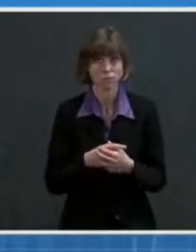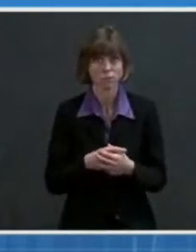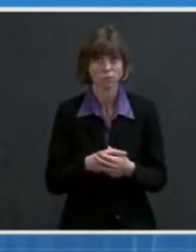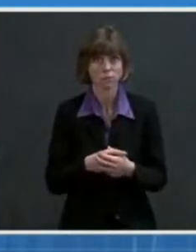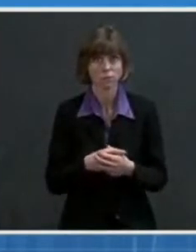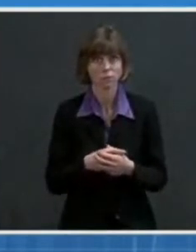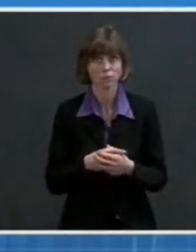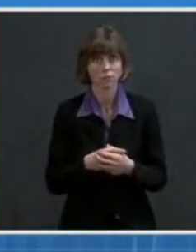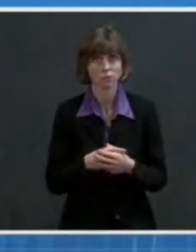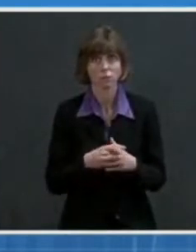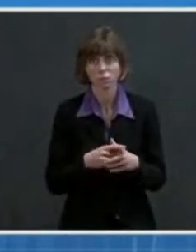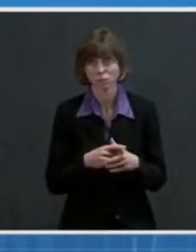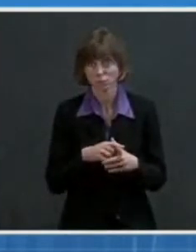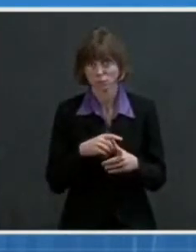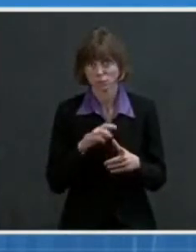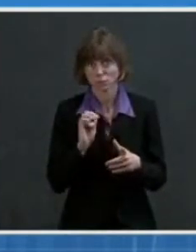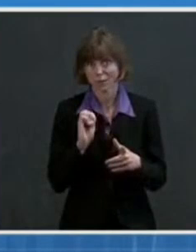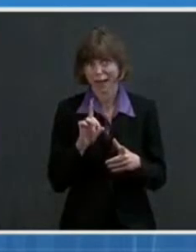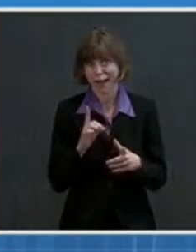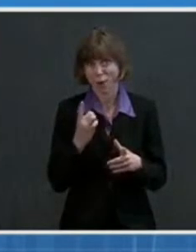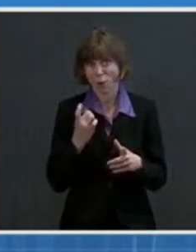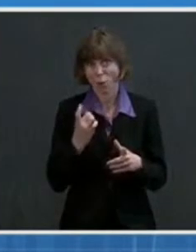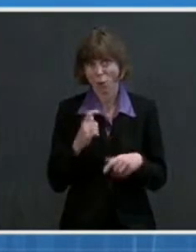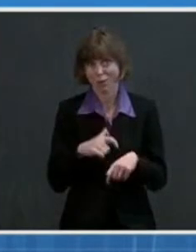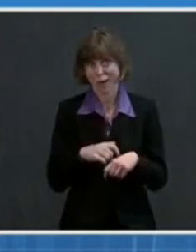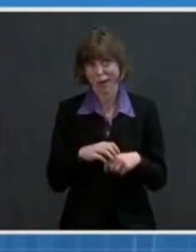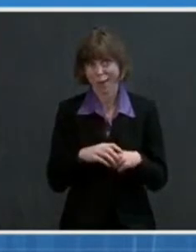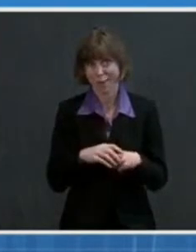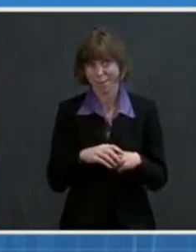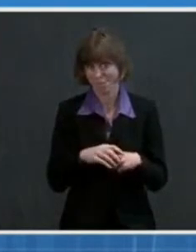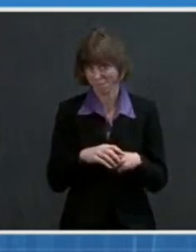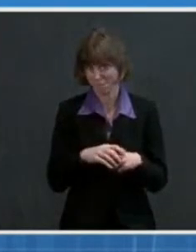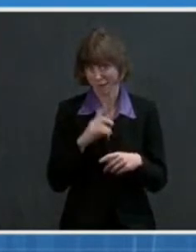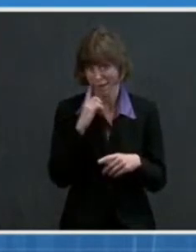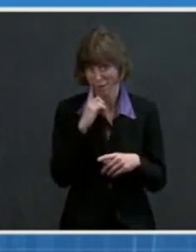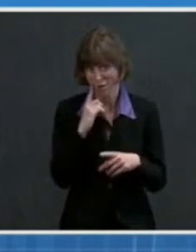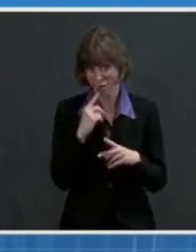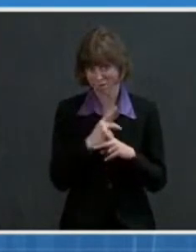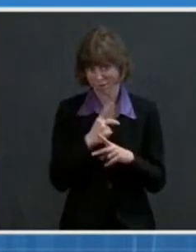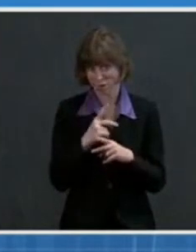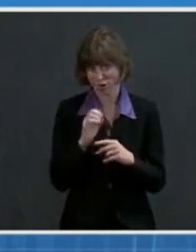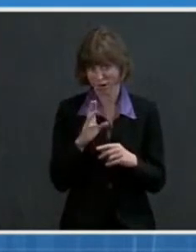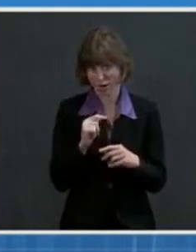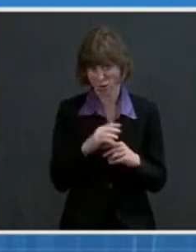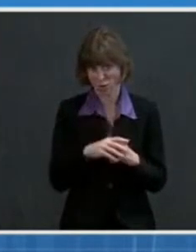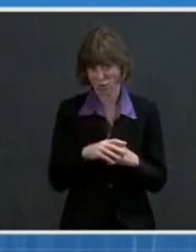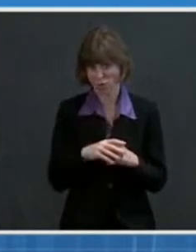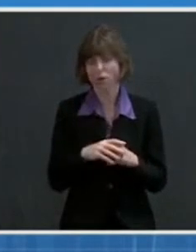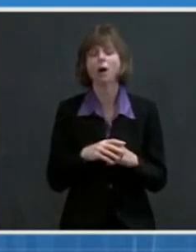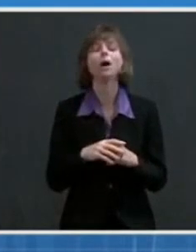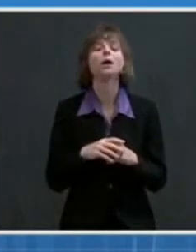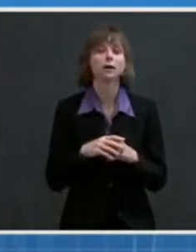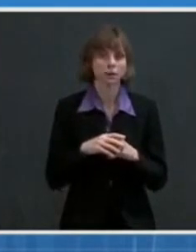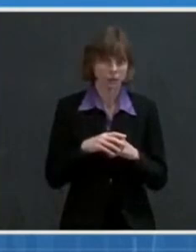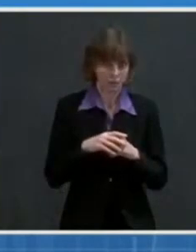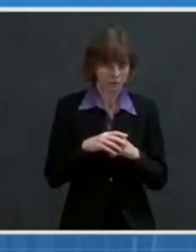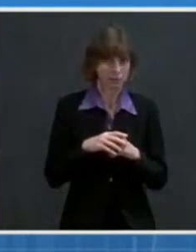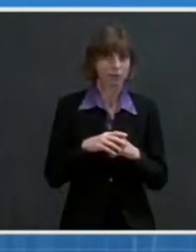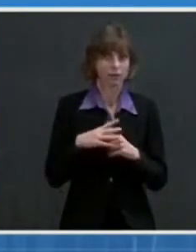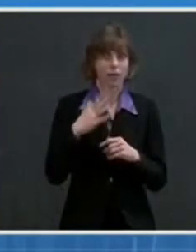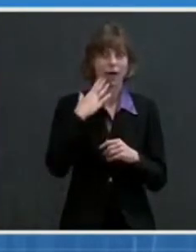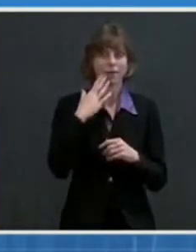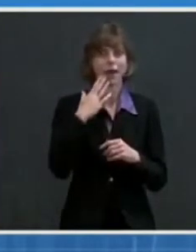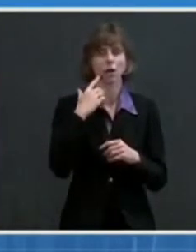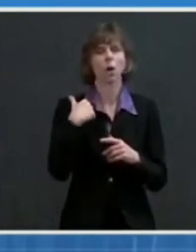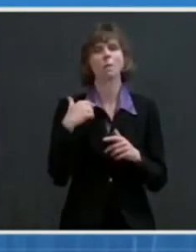All right, I'm going to try Ed one more time. I think he figured it out. I did, thank you. And let me follow